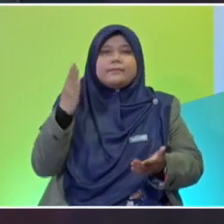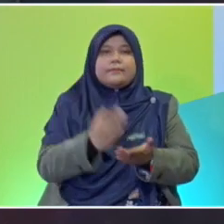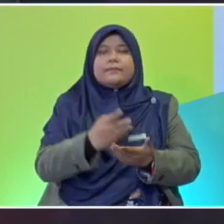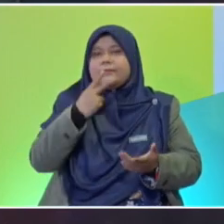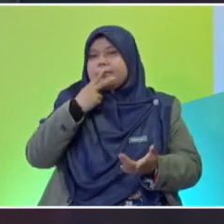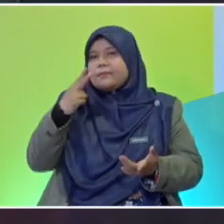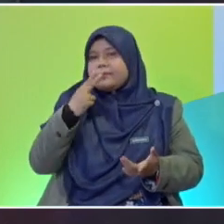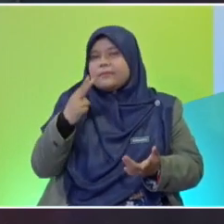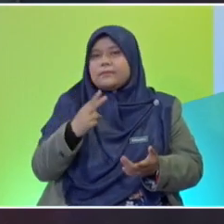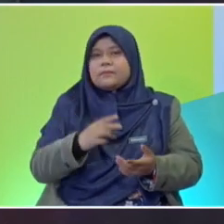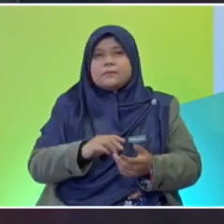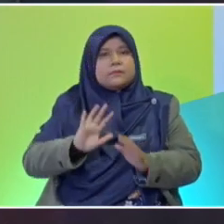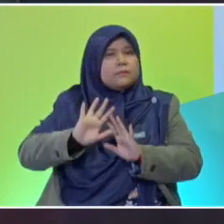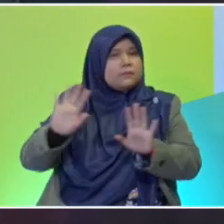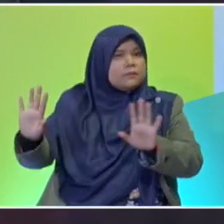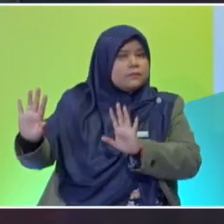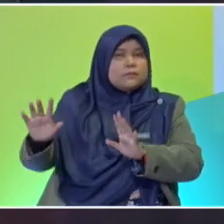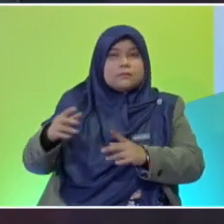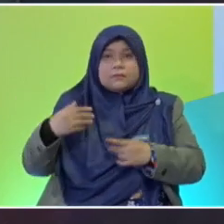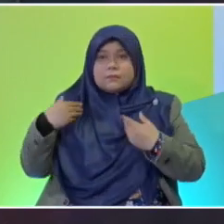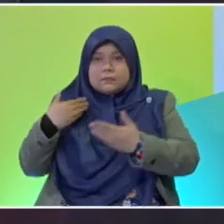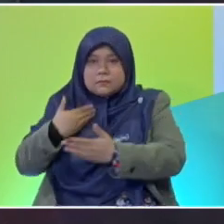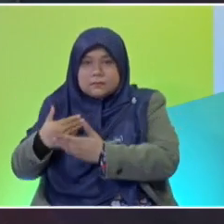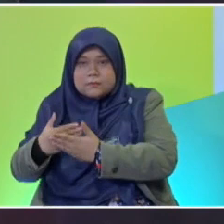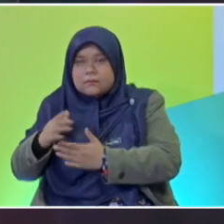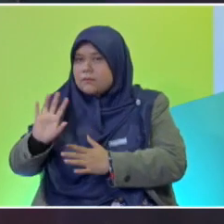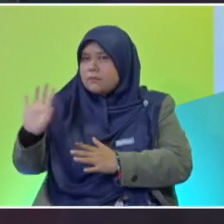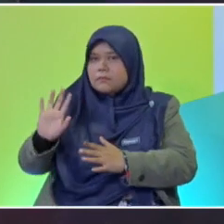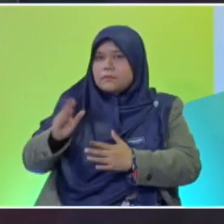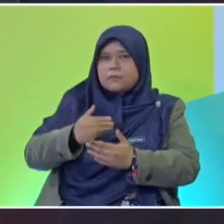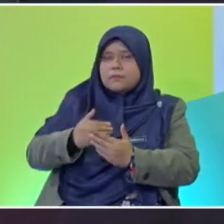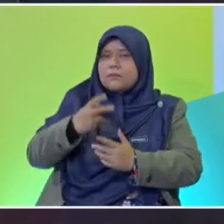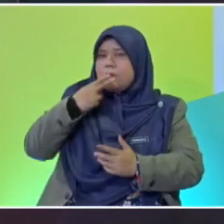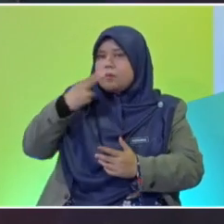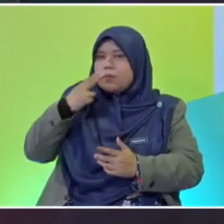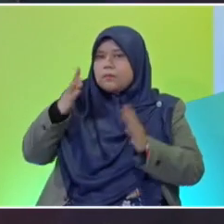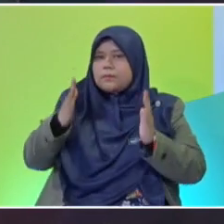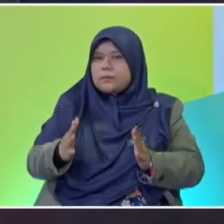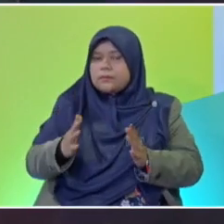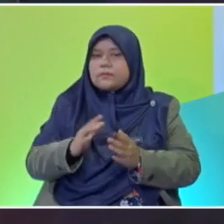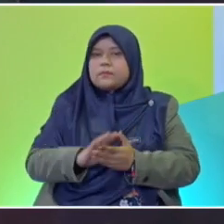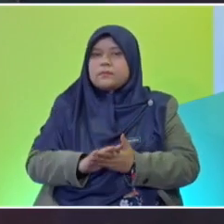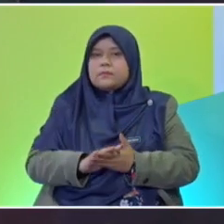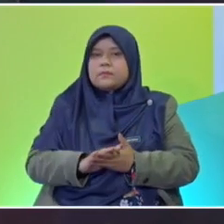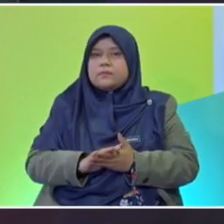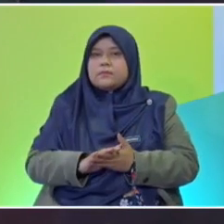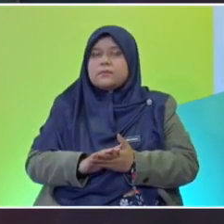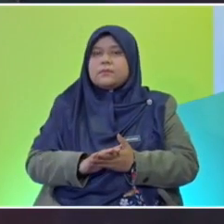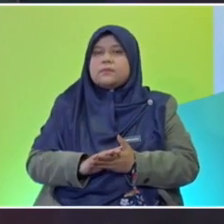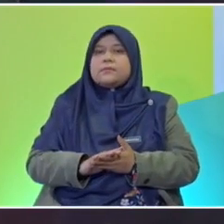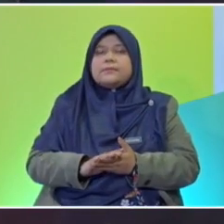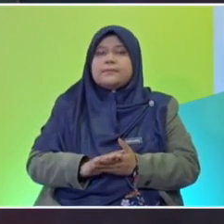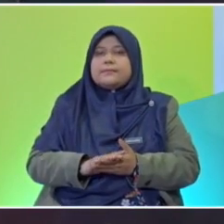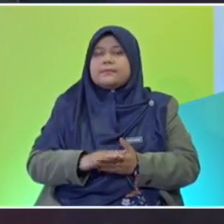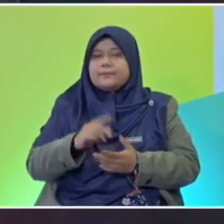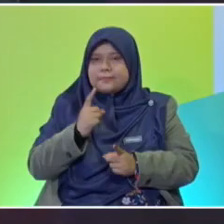and get away from people who smoke because you can be a secondary smoker too. Okay. So is that correct? Stop smoking. Yes, that is